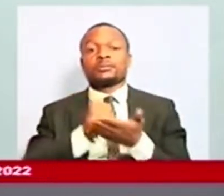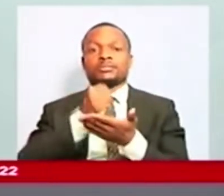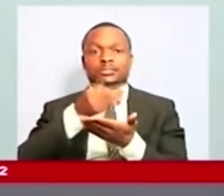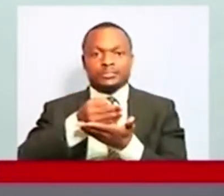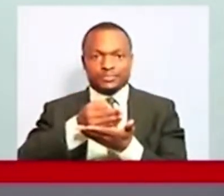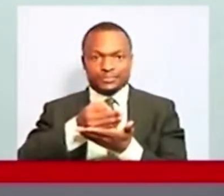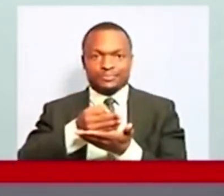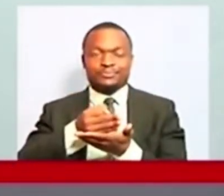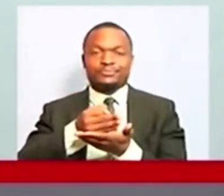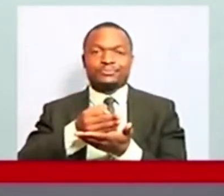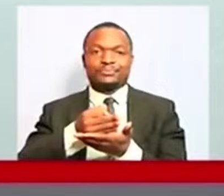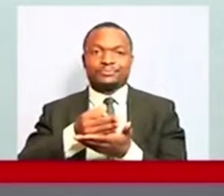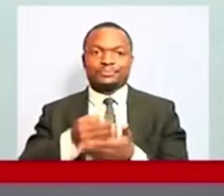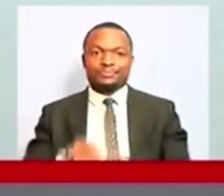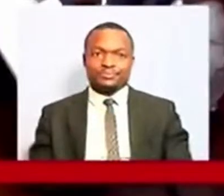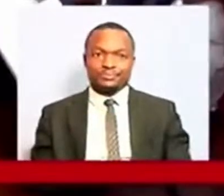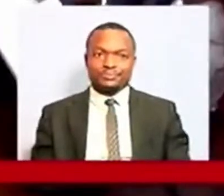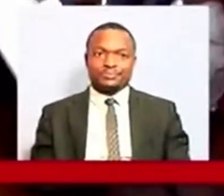Zambia.